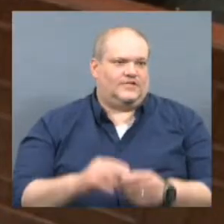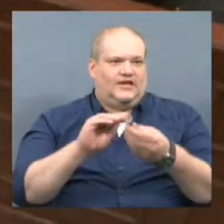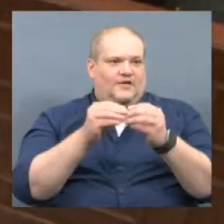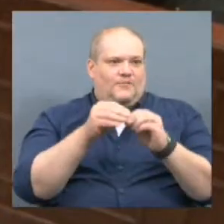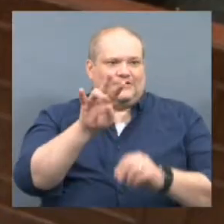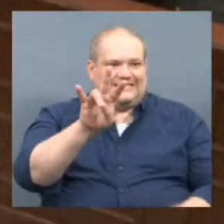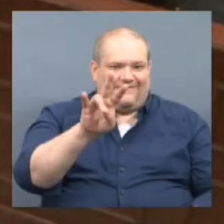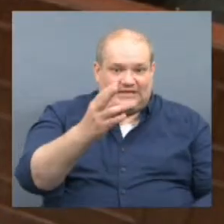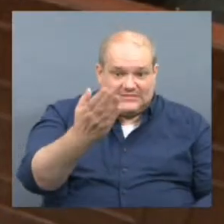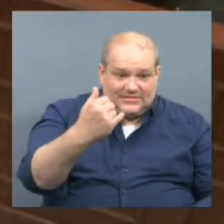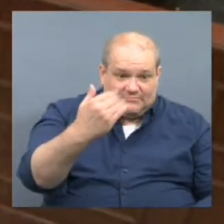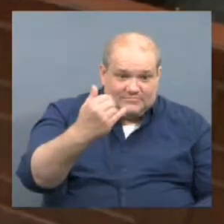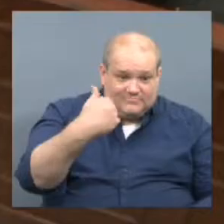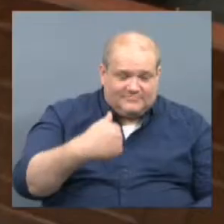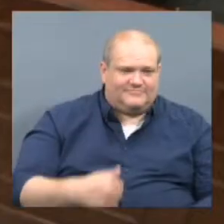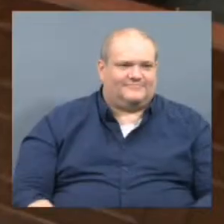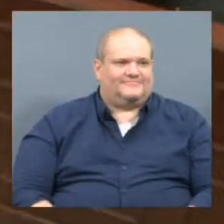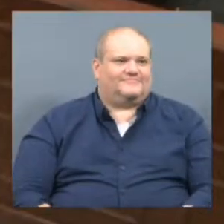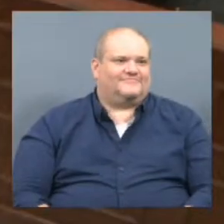Yes.